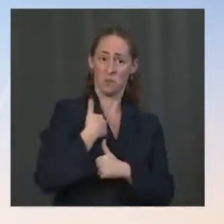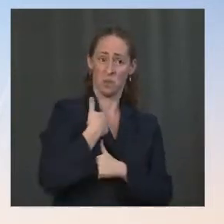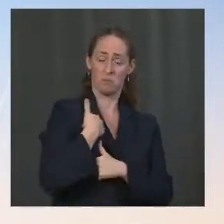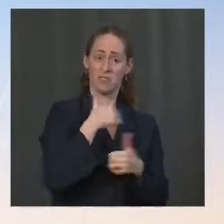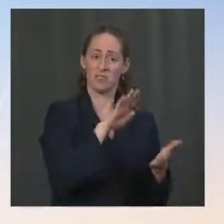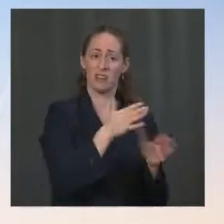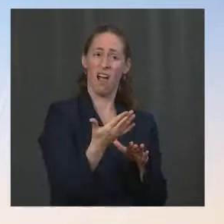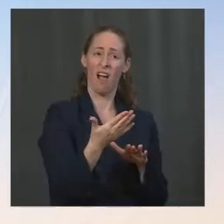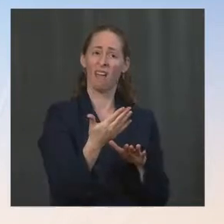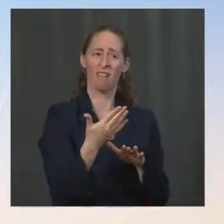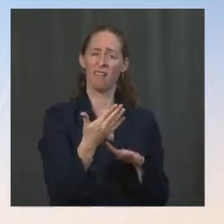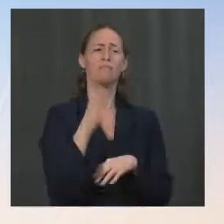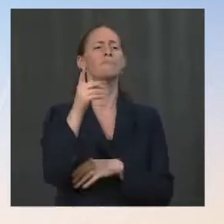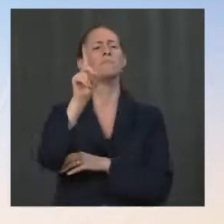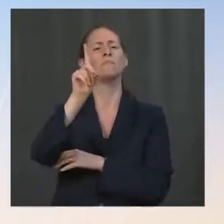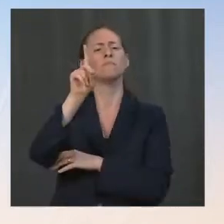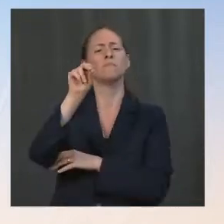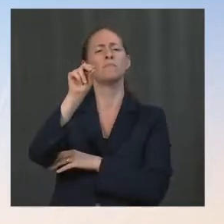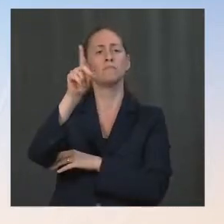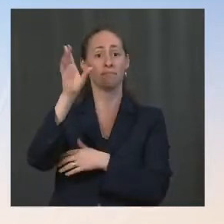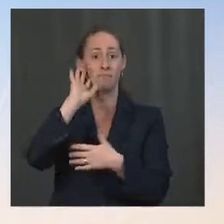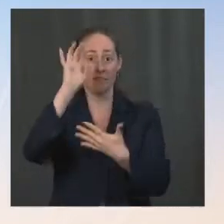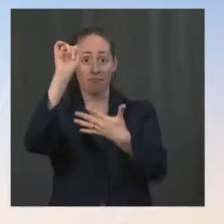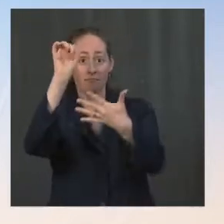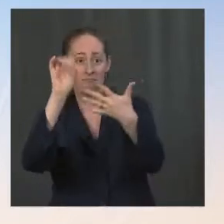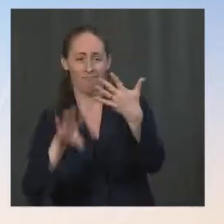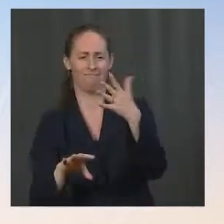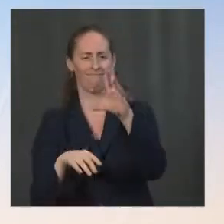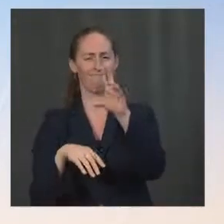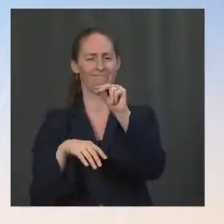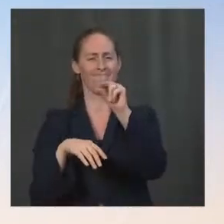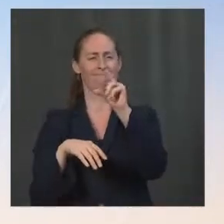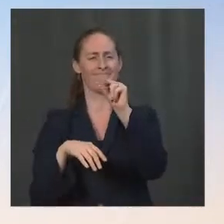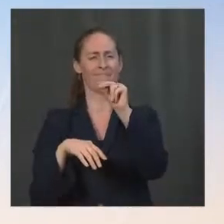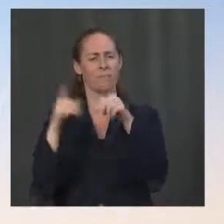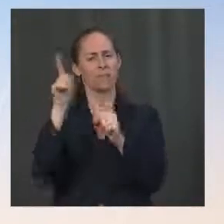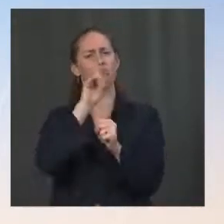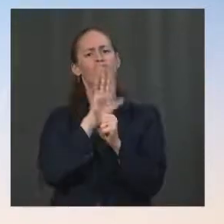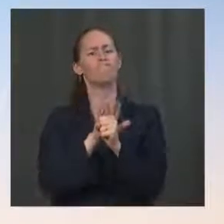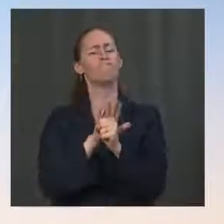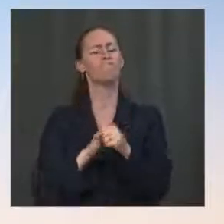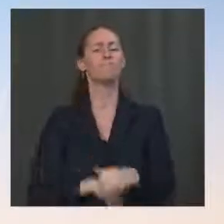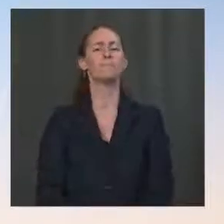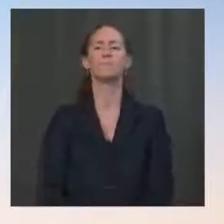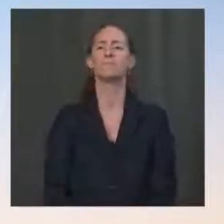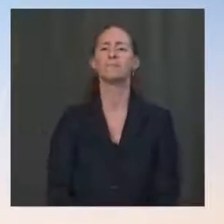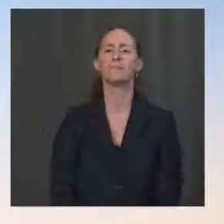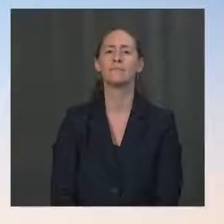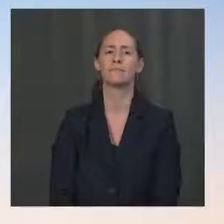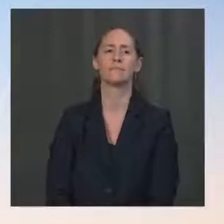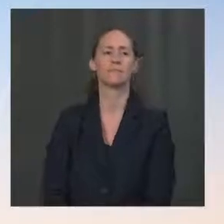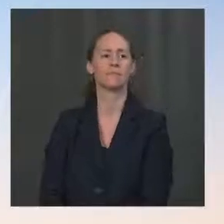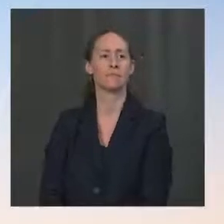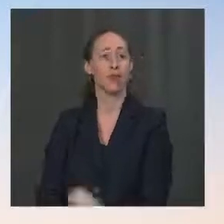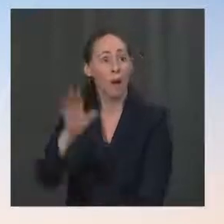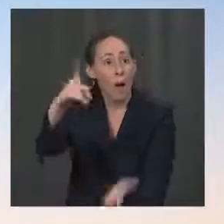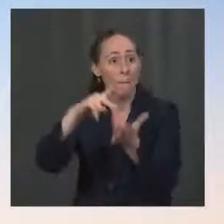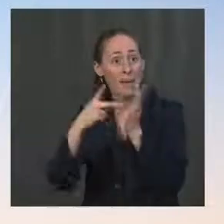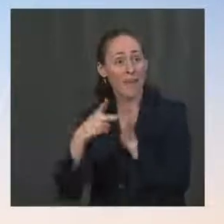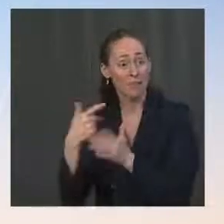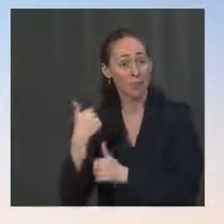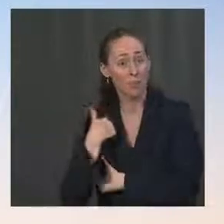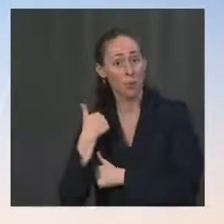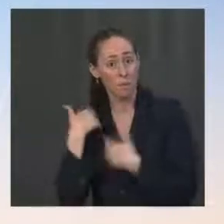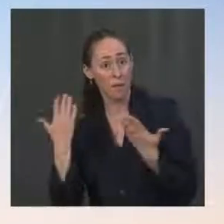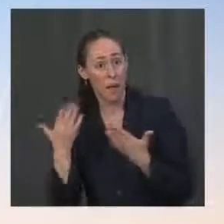of Defense will either, but that commitment will remain until it's done. Suffice to say, it means the potential exists for troops to go back into Afghanistan even